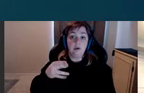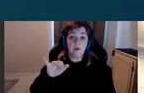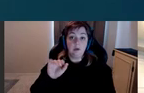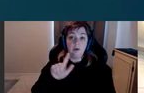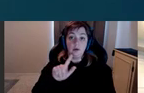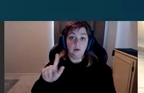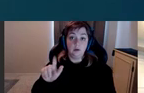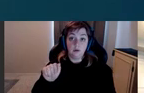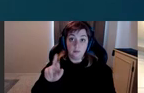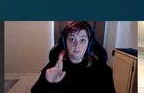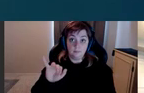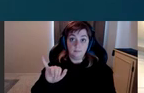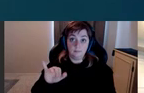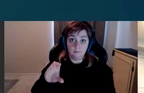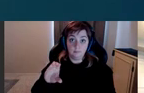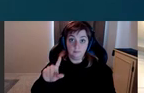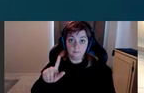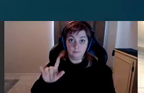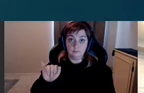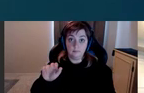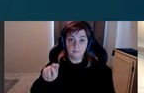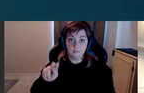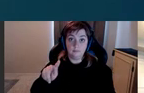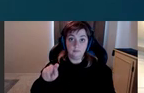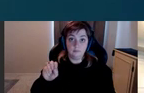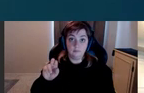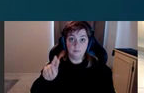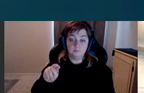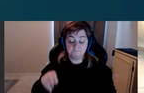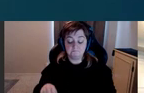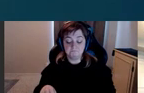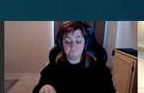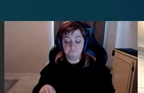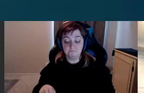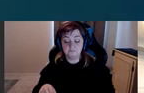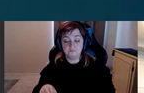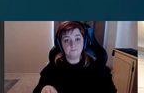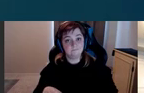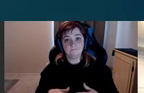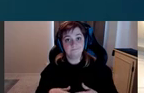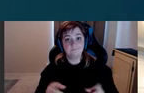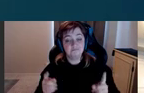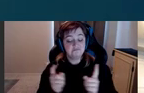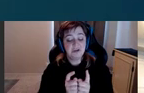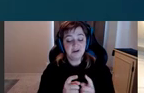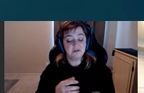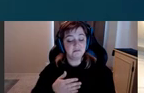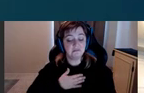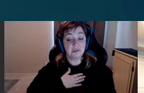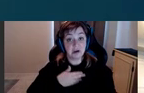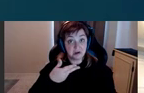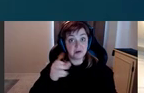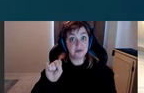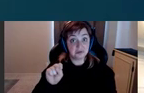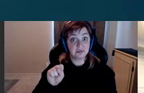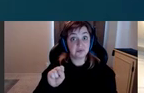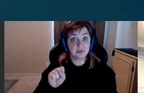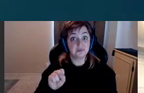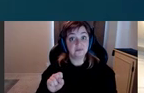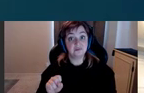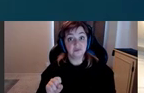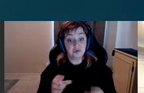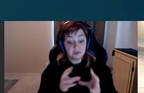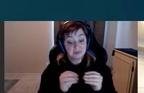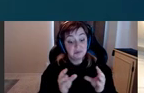lady back then, and she had her race relations committee meet at my school at Annandale High School. And it